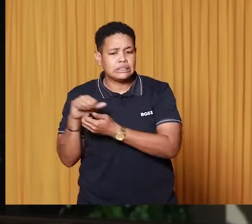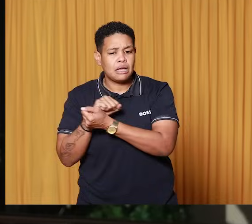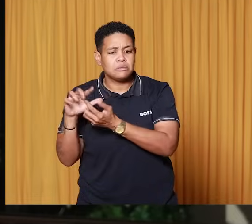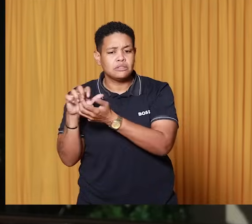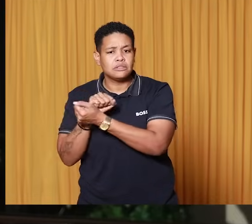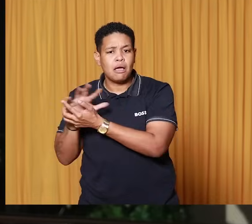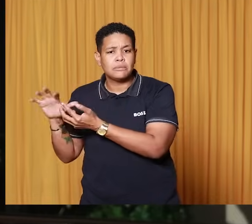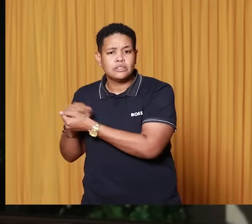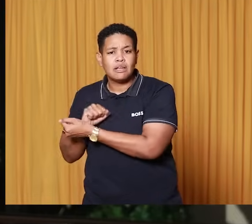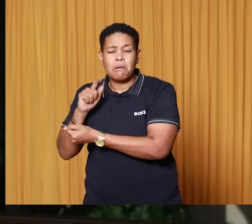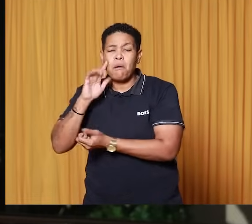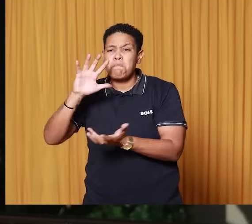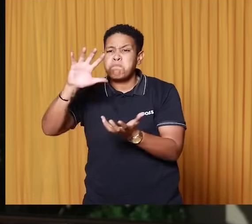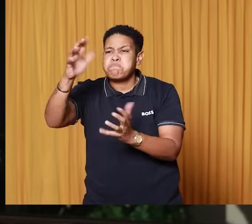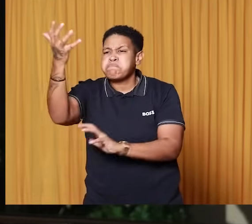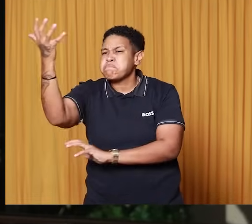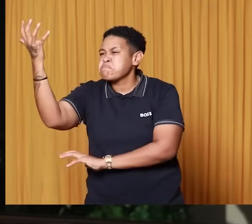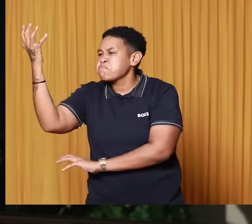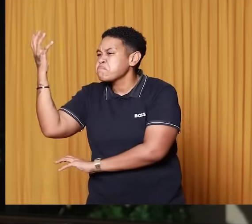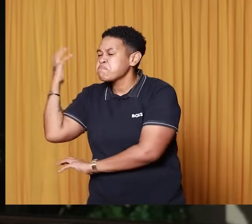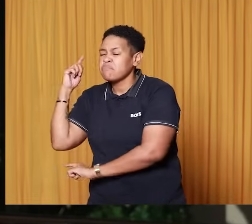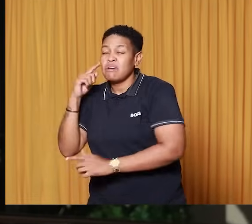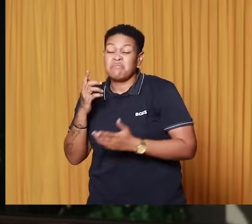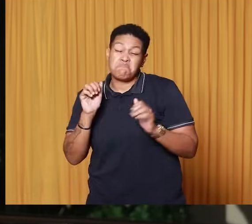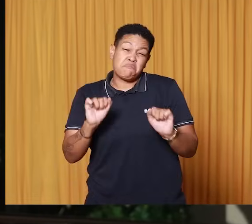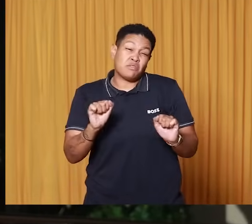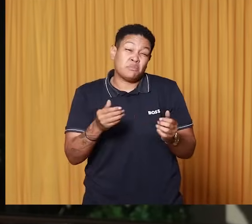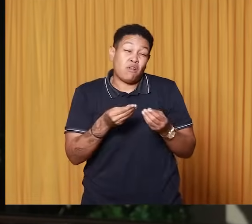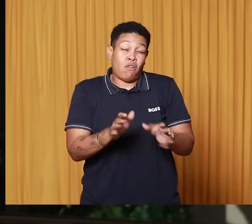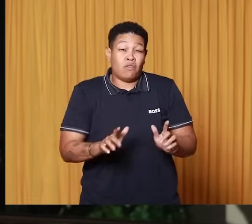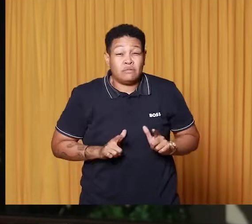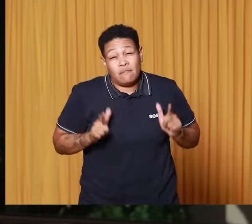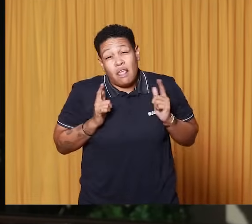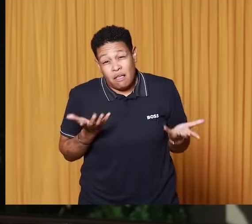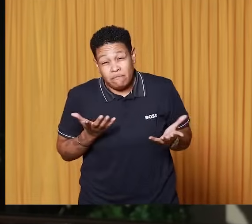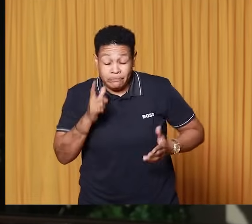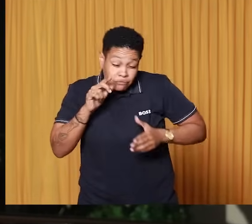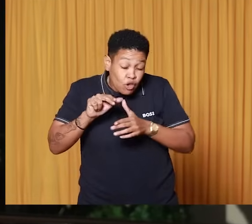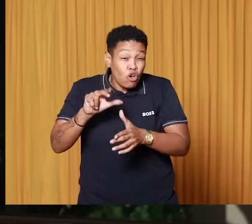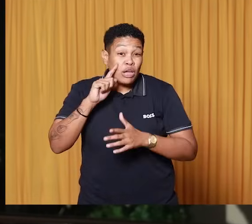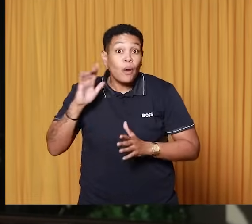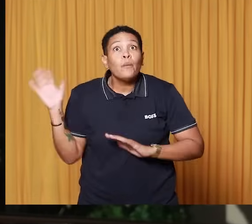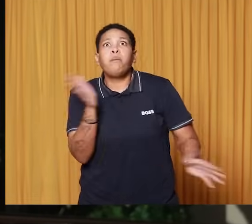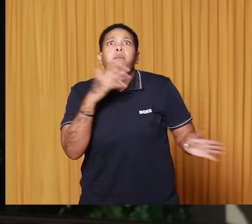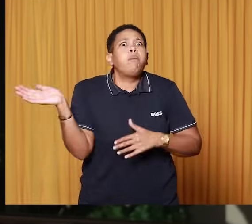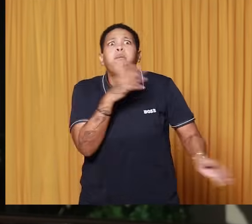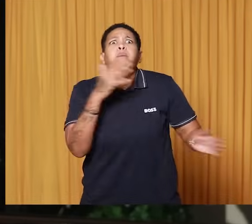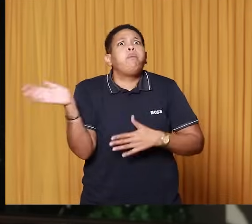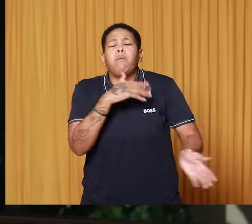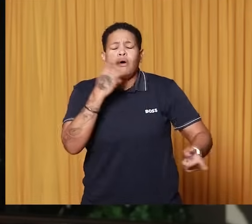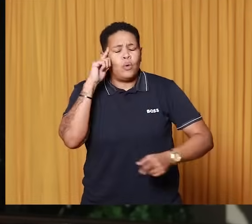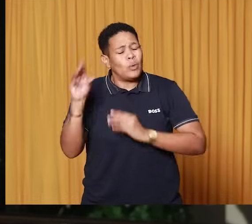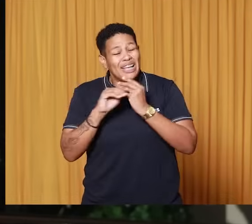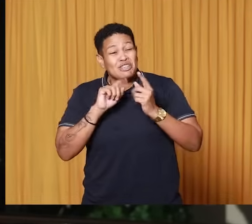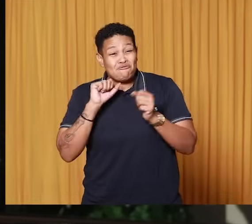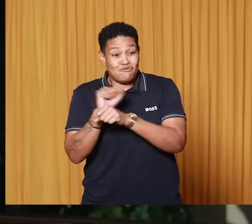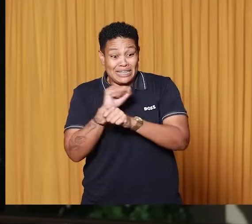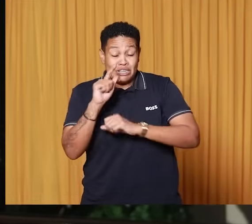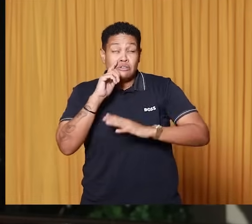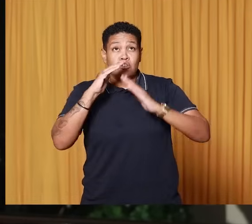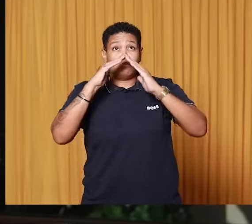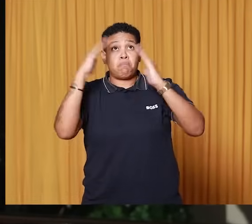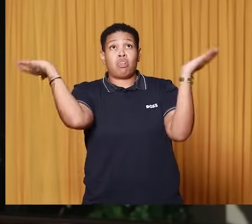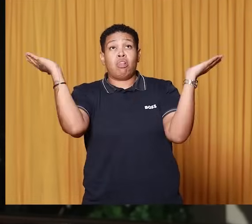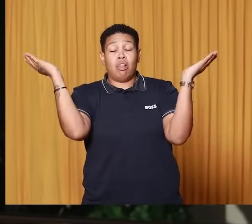damage, complete displacement, and loss of life. Hurricane winds will most certainly damage